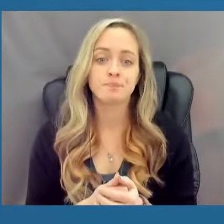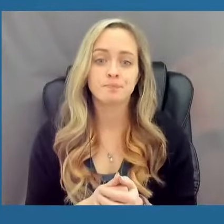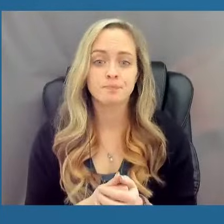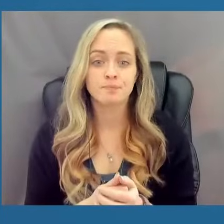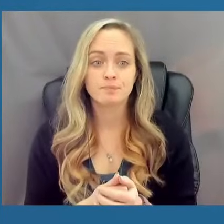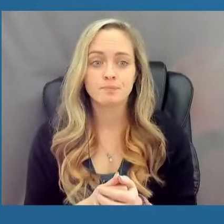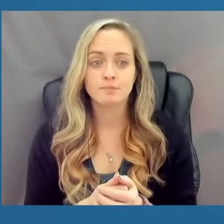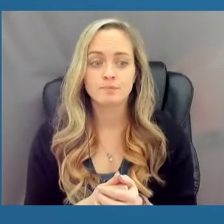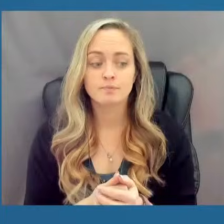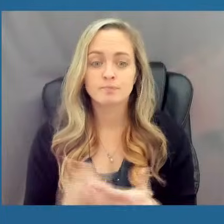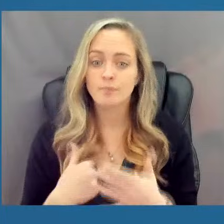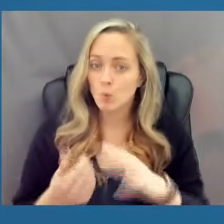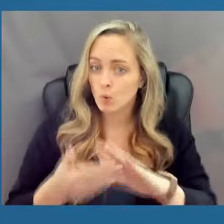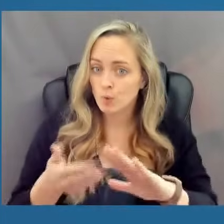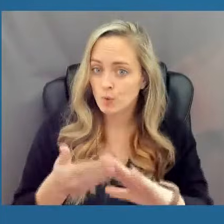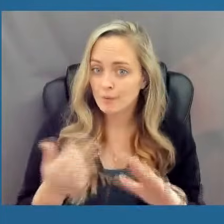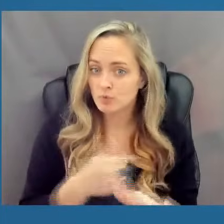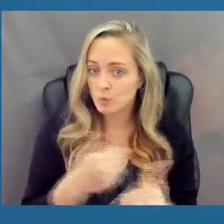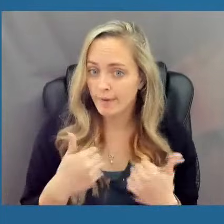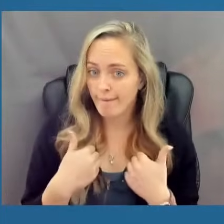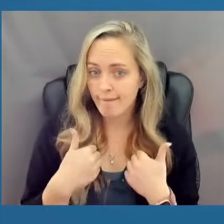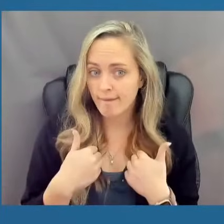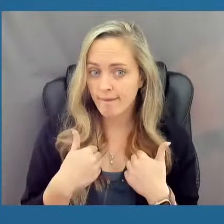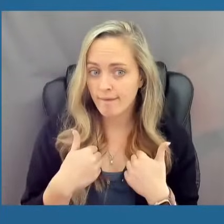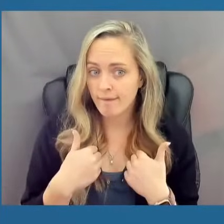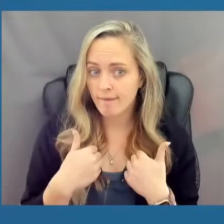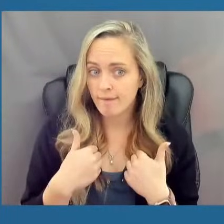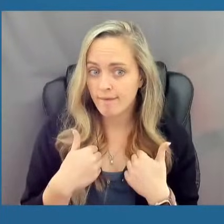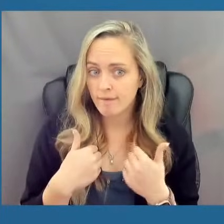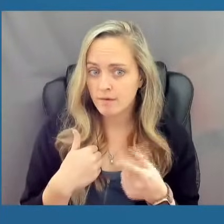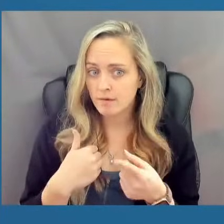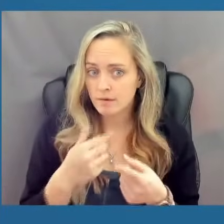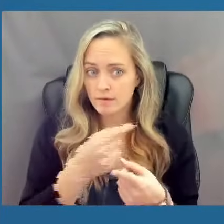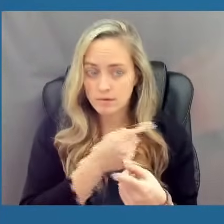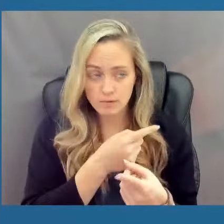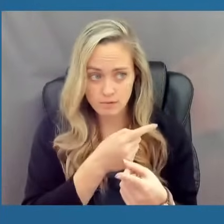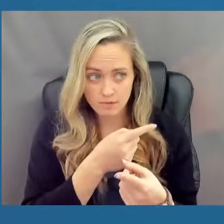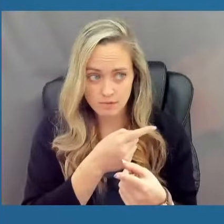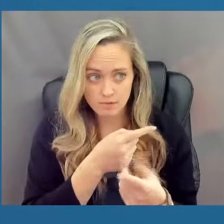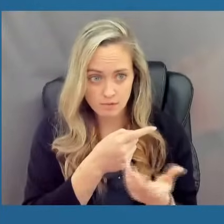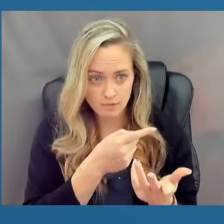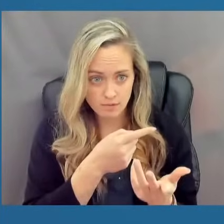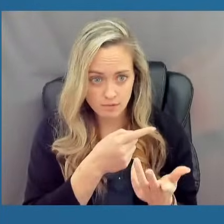our operations. We have our, I'm missing a card here. You may have taken my card.